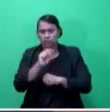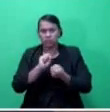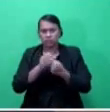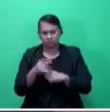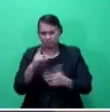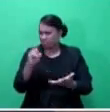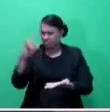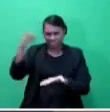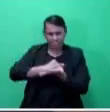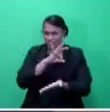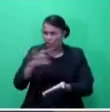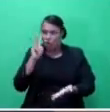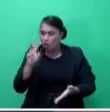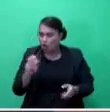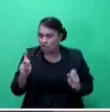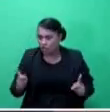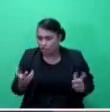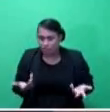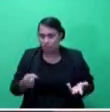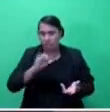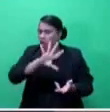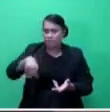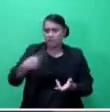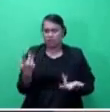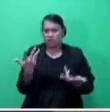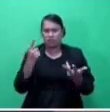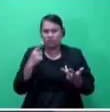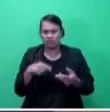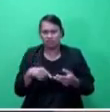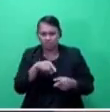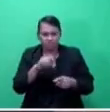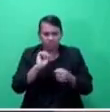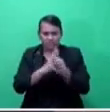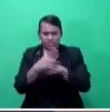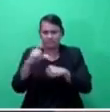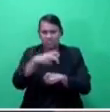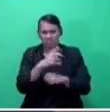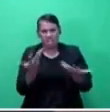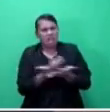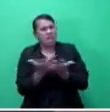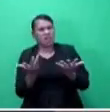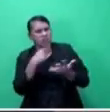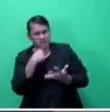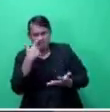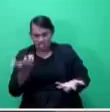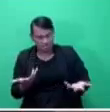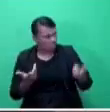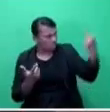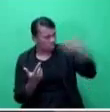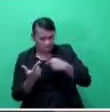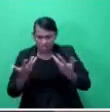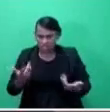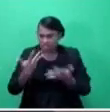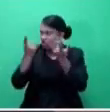say that everyone is lucky, anyone's lucky, COVID came along. COVID-19 has taken thousands of lives around the world, and to call